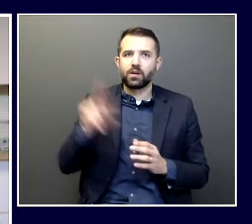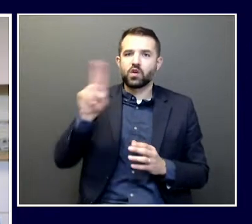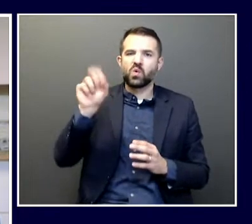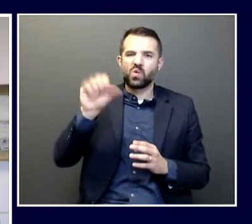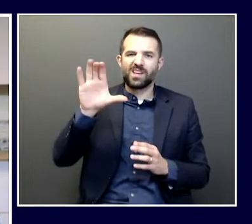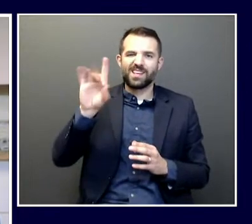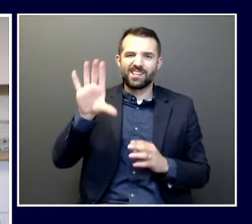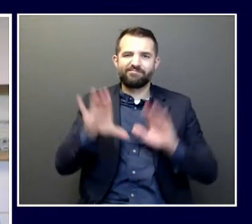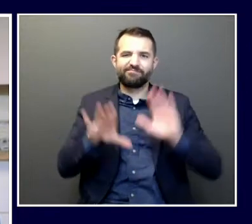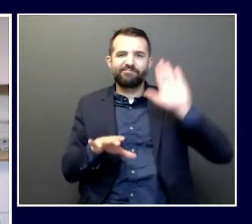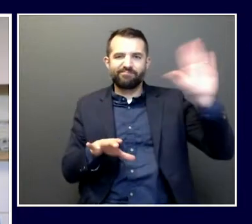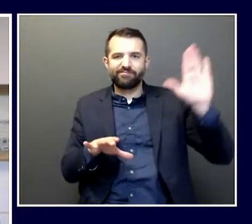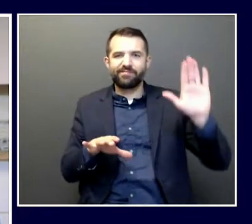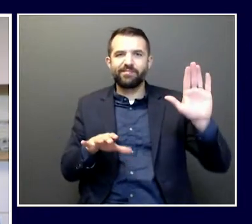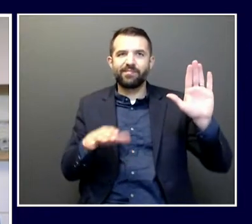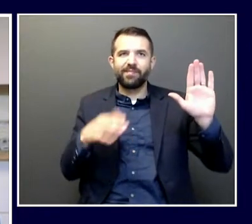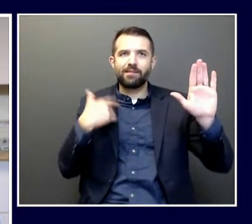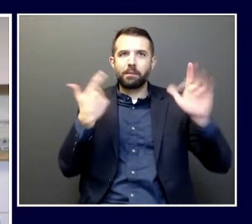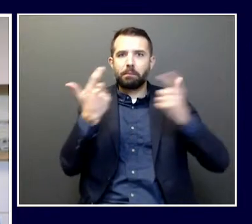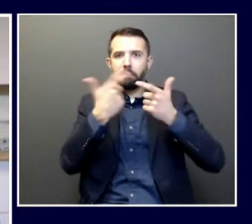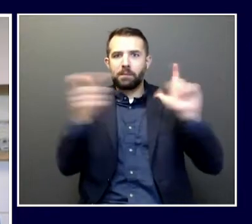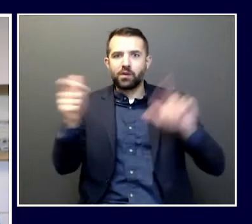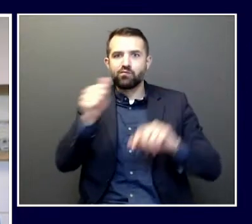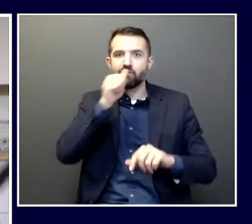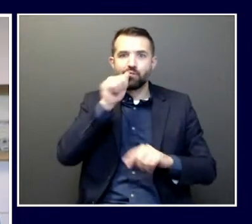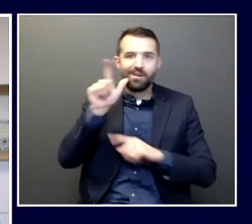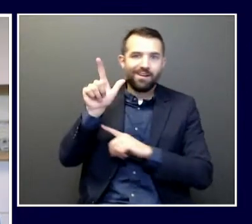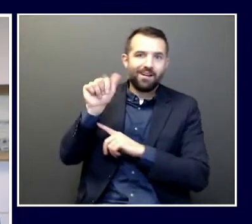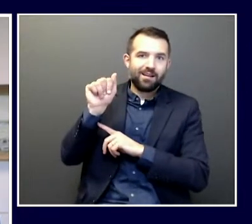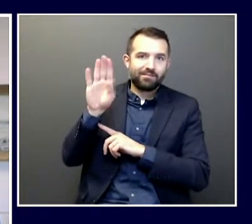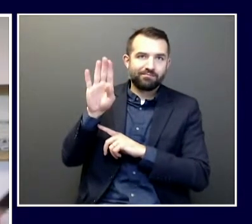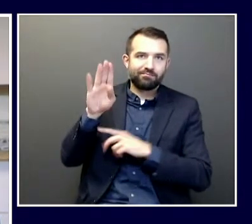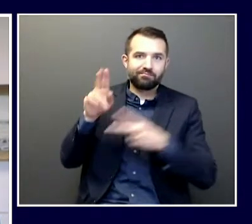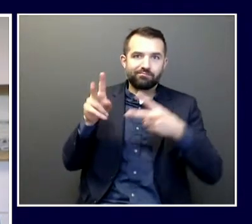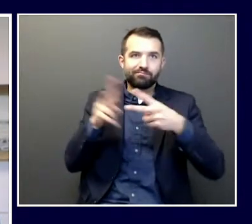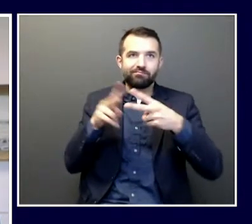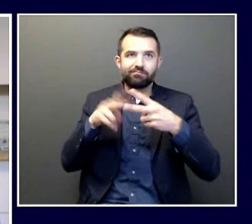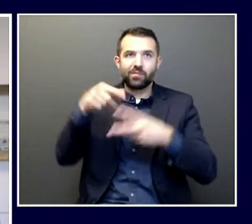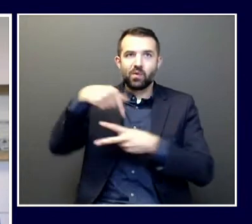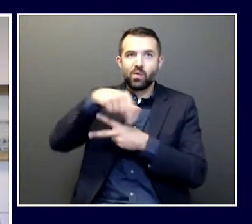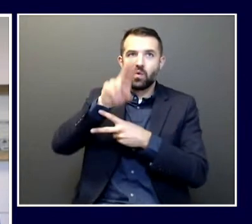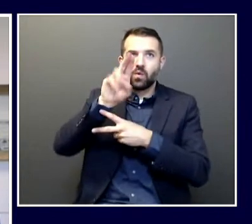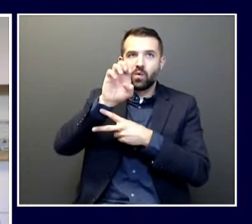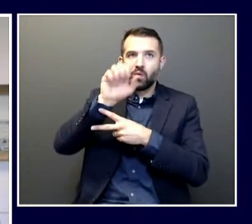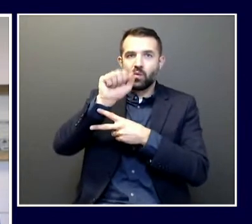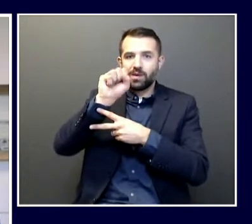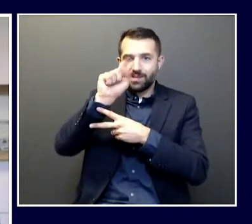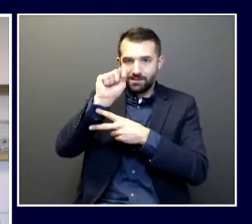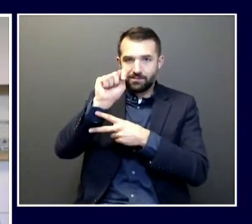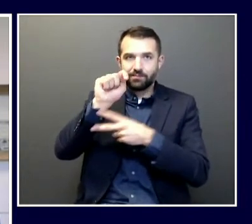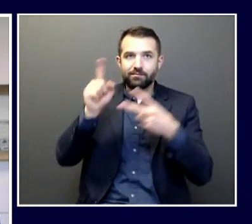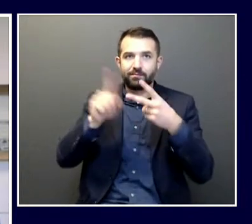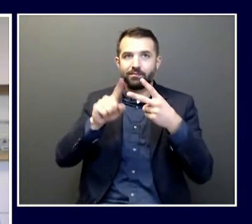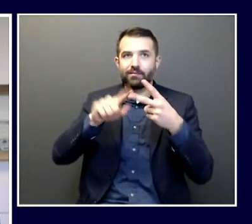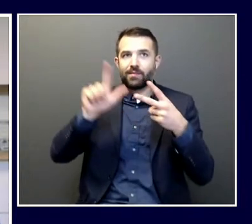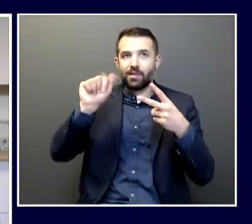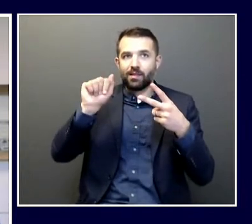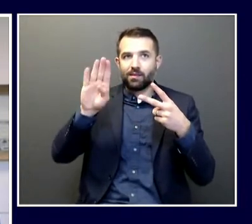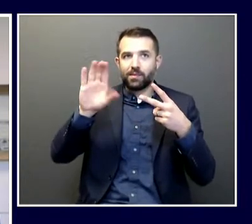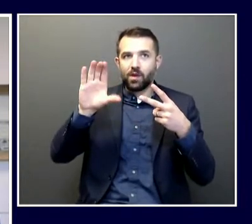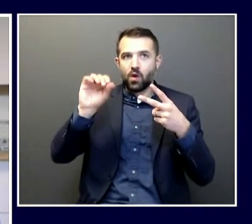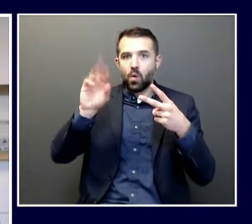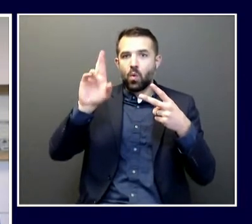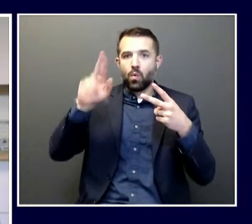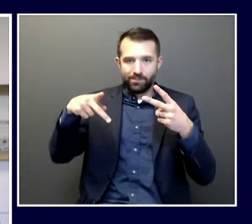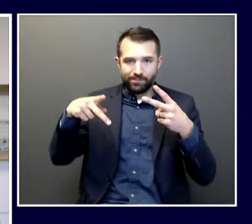large private labs, Quest and LabCorp, to do that sort of background analysis to try to get at the point